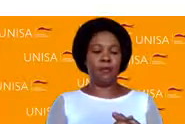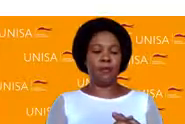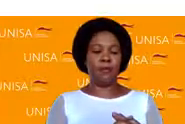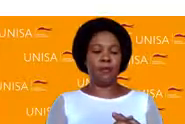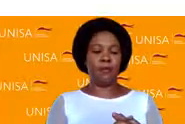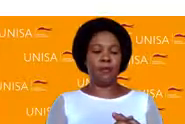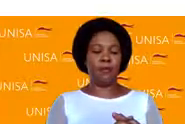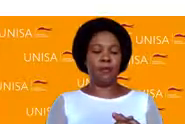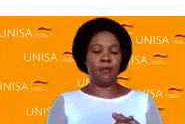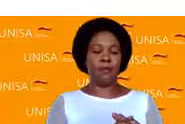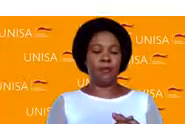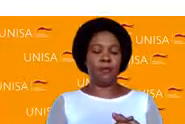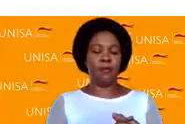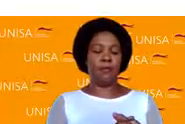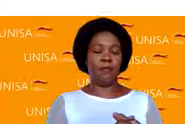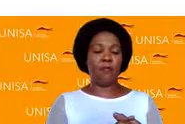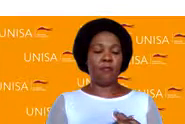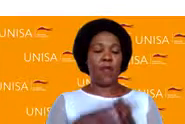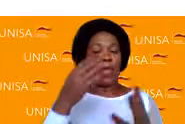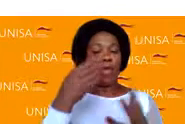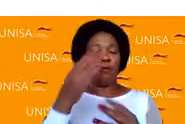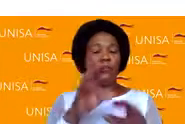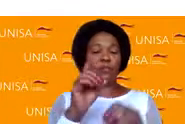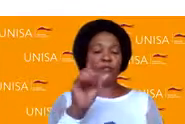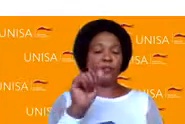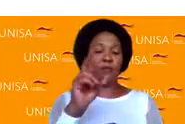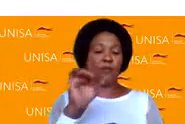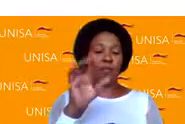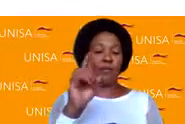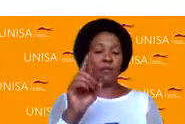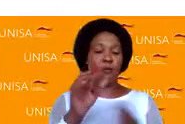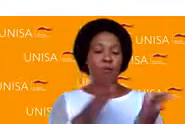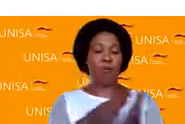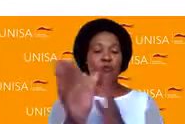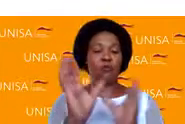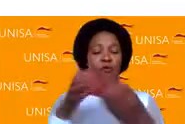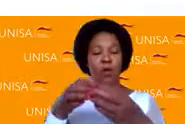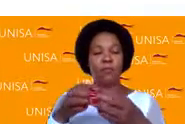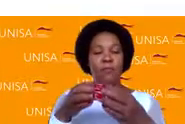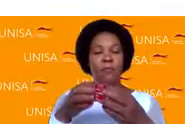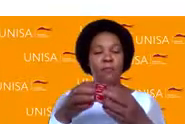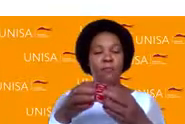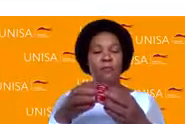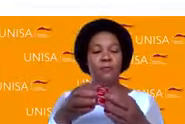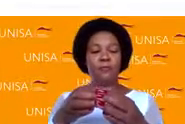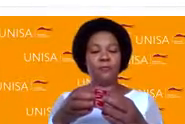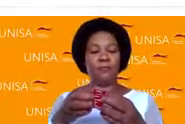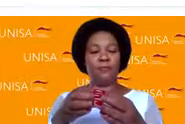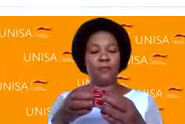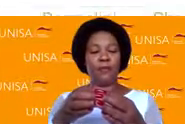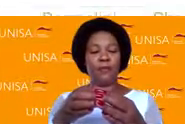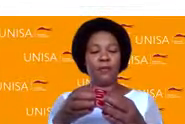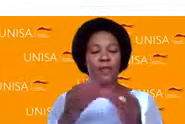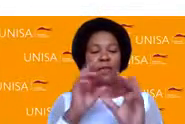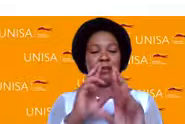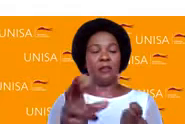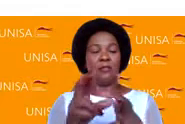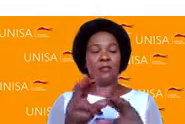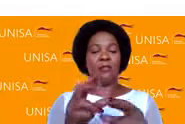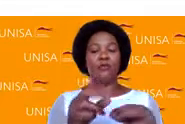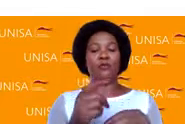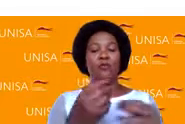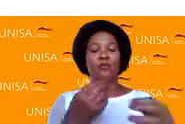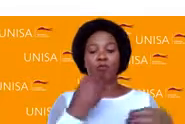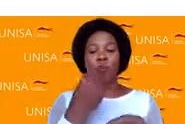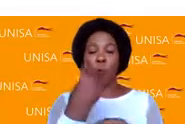David. Here we go. Now I just click post to forum. So now I've replied directly to David, and